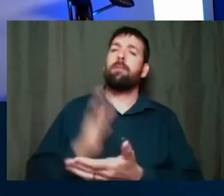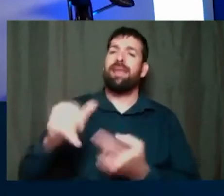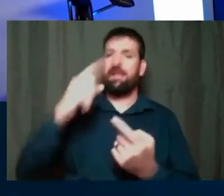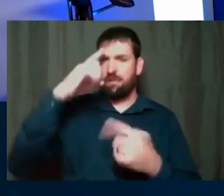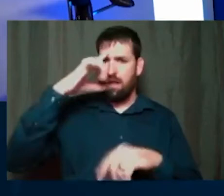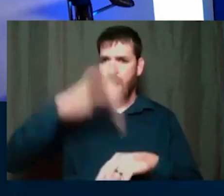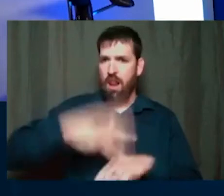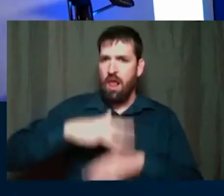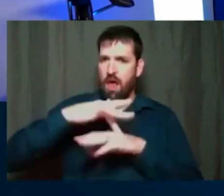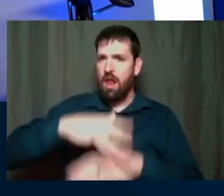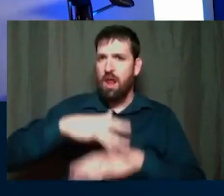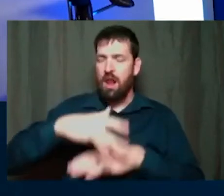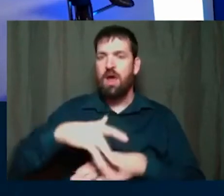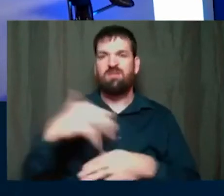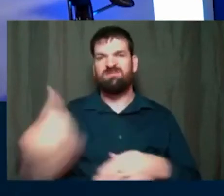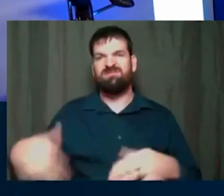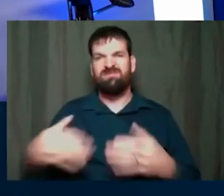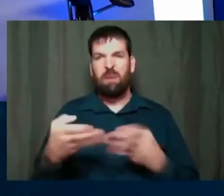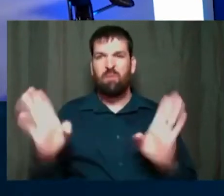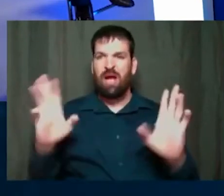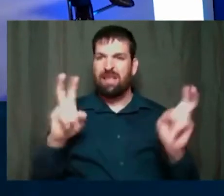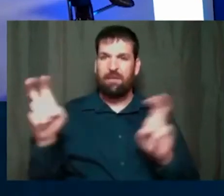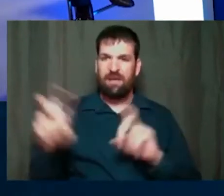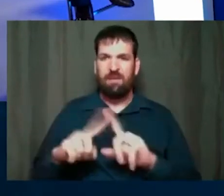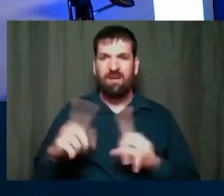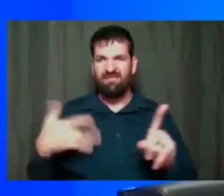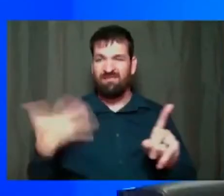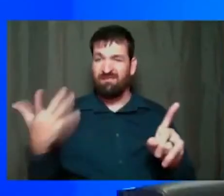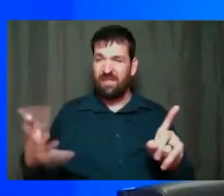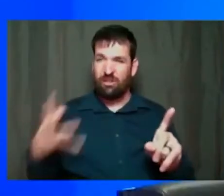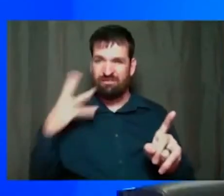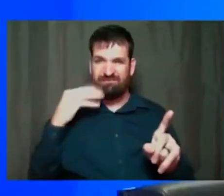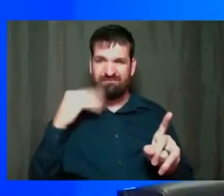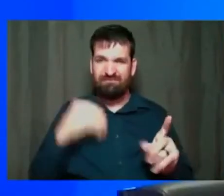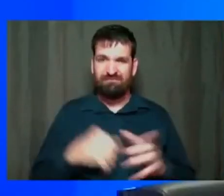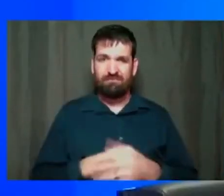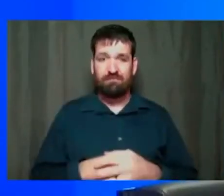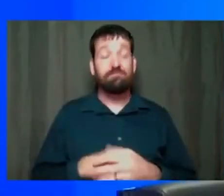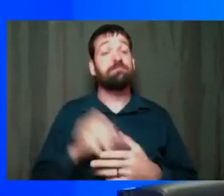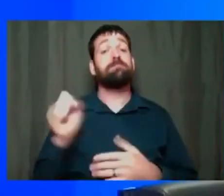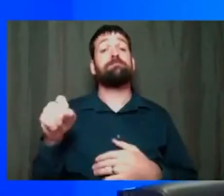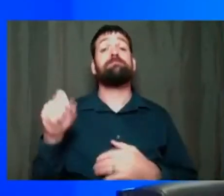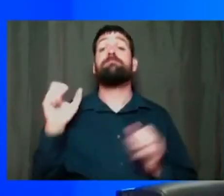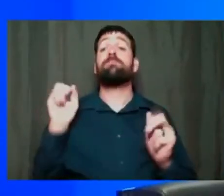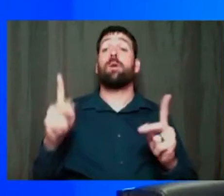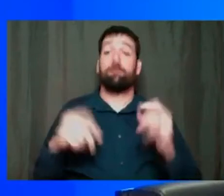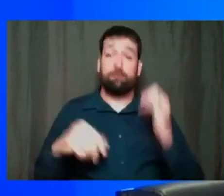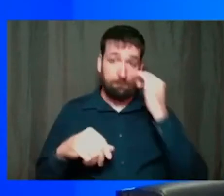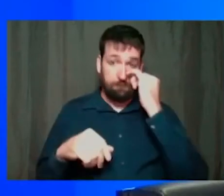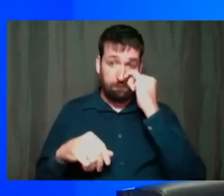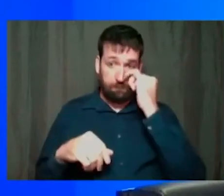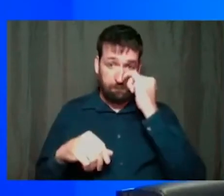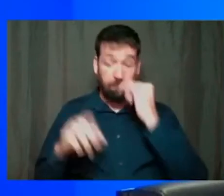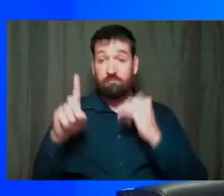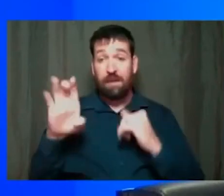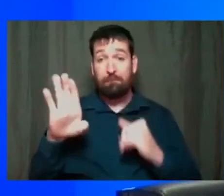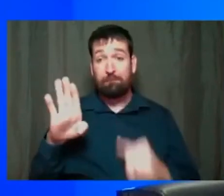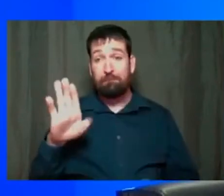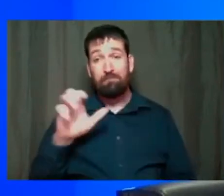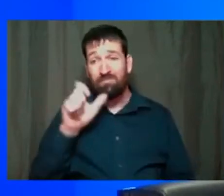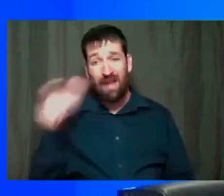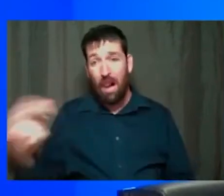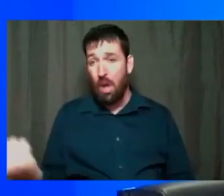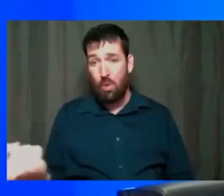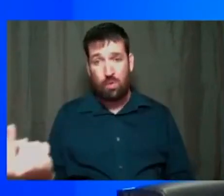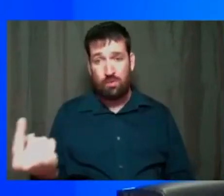is a broad topic, but I have felt that way too. Yeah. Okay. So, Deb, you're not alone.